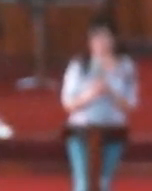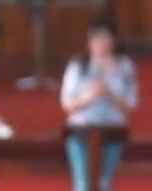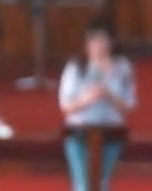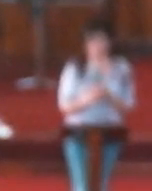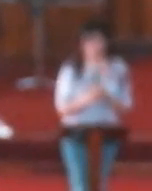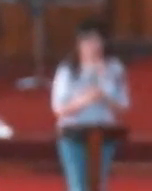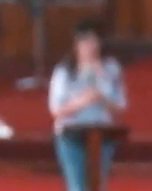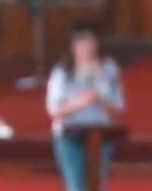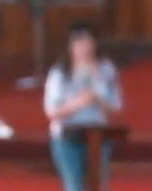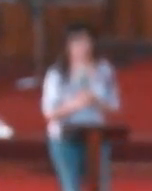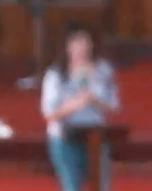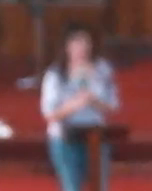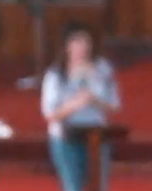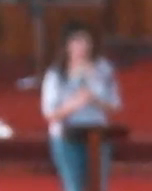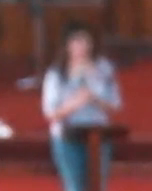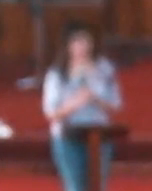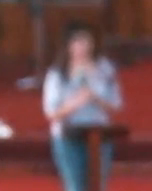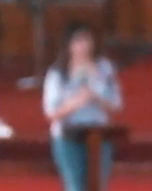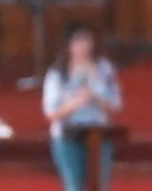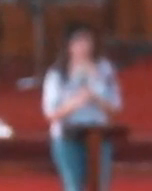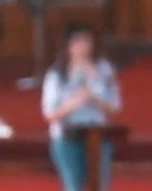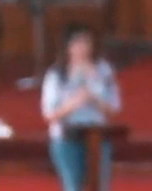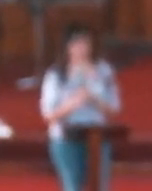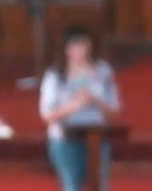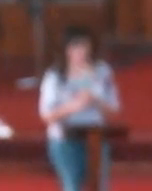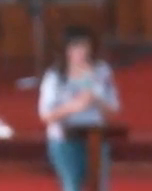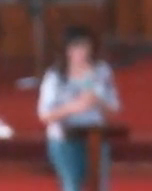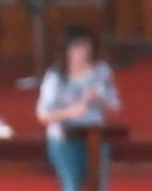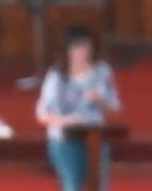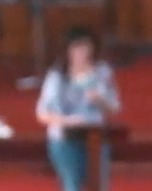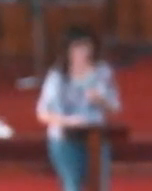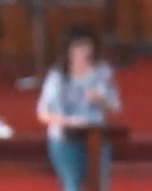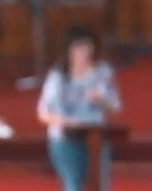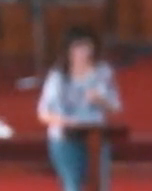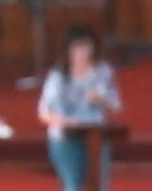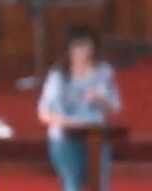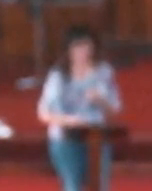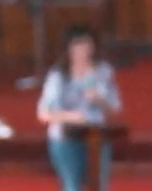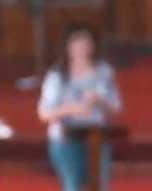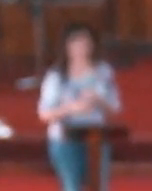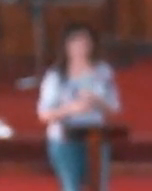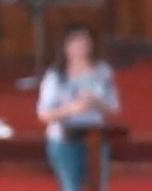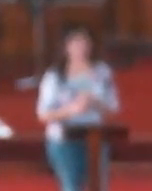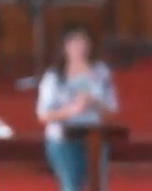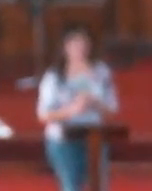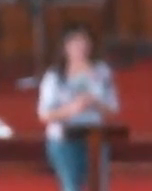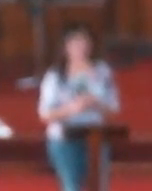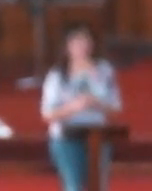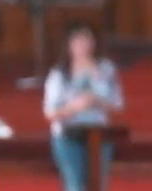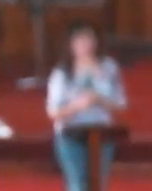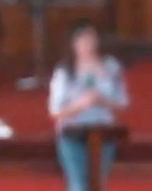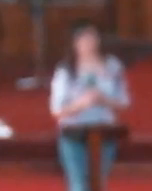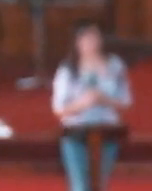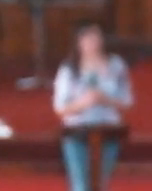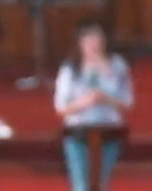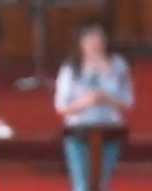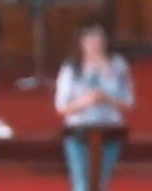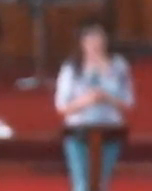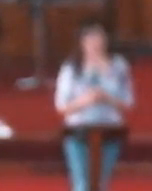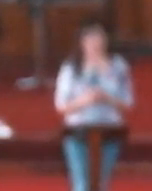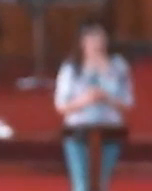for you. El apóstol Pablo, que tenía fe para resucitar personas,